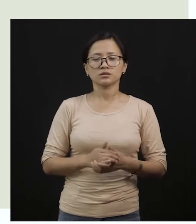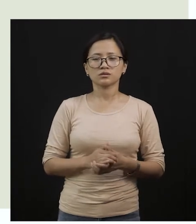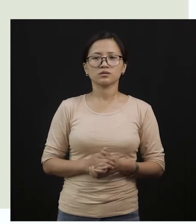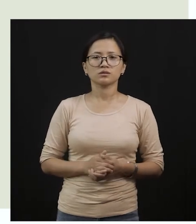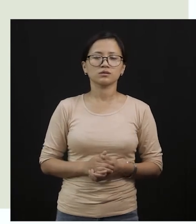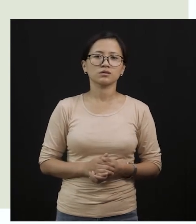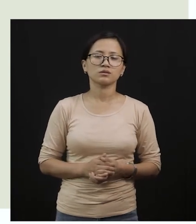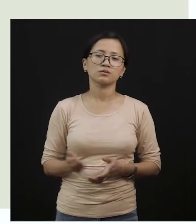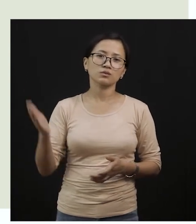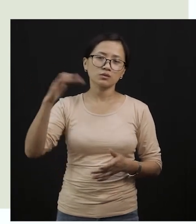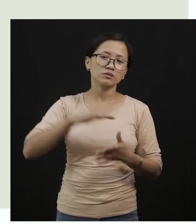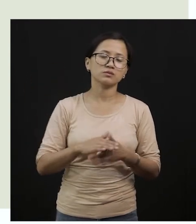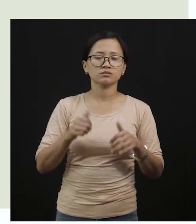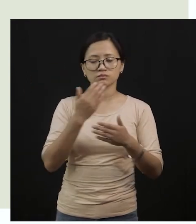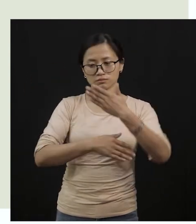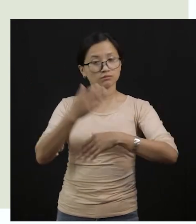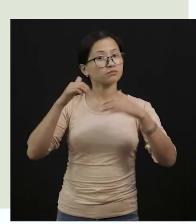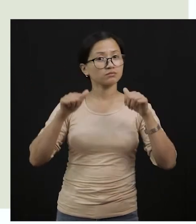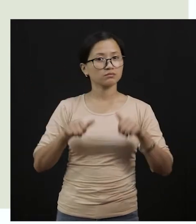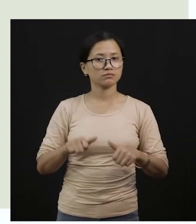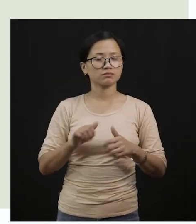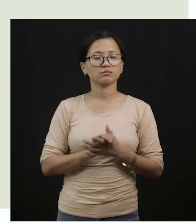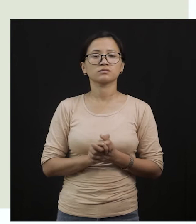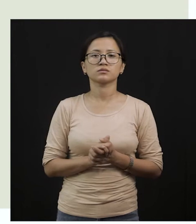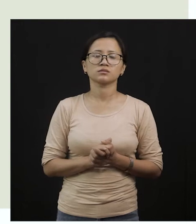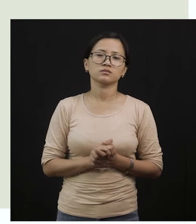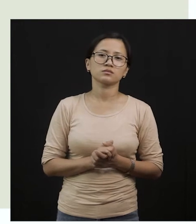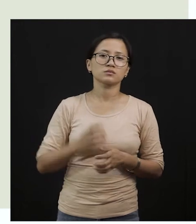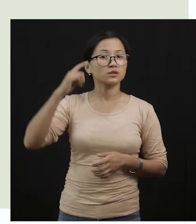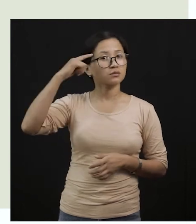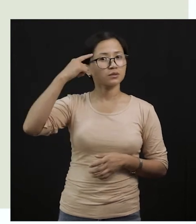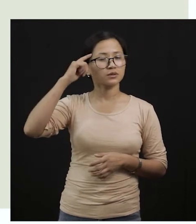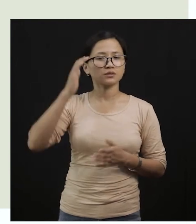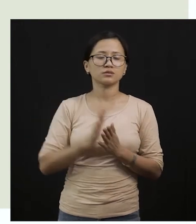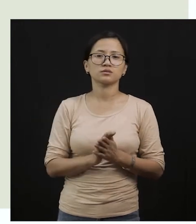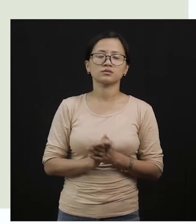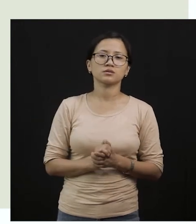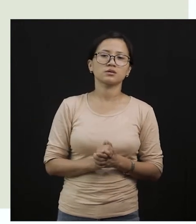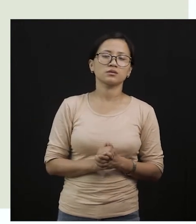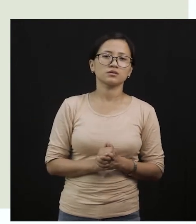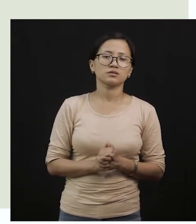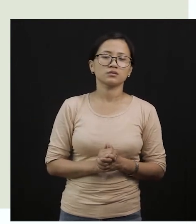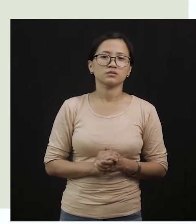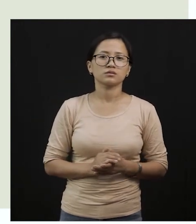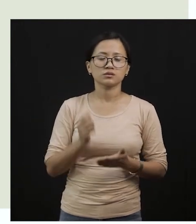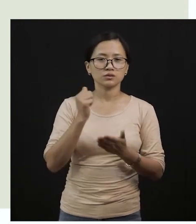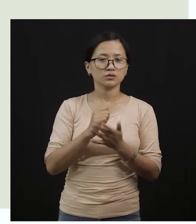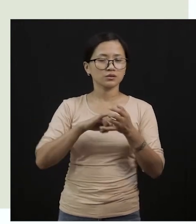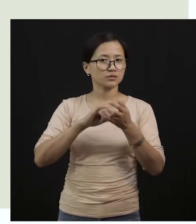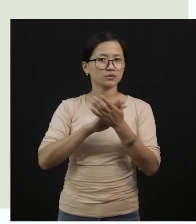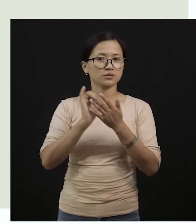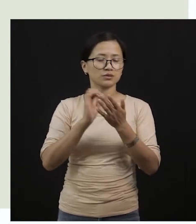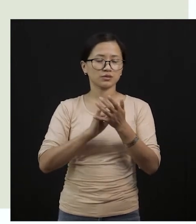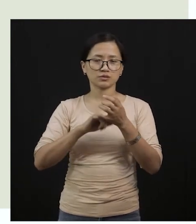physically fit, so we call them as disabled. There are some disabled and mentally retarded children, and that Shishu Bhavan